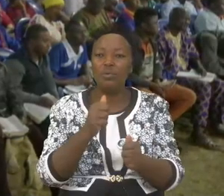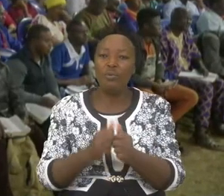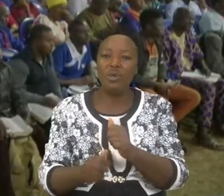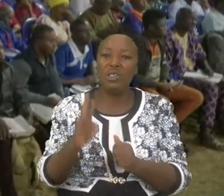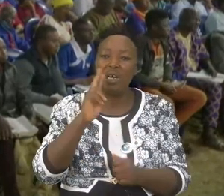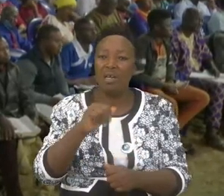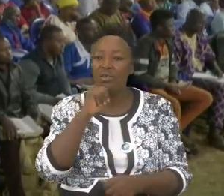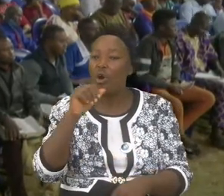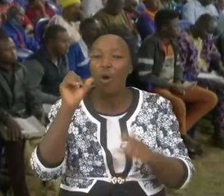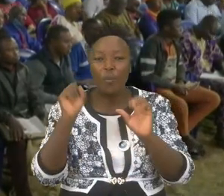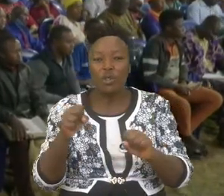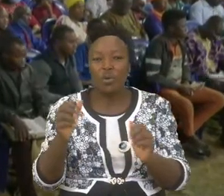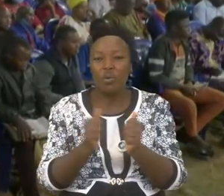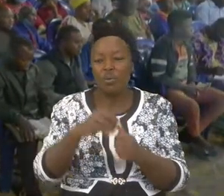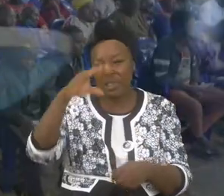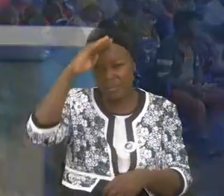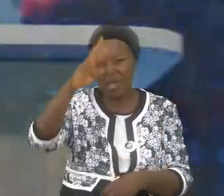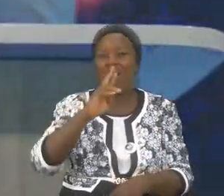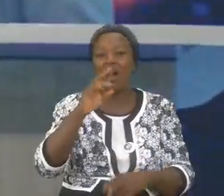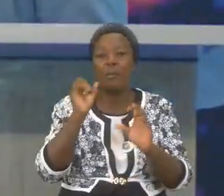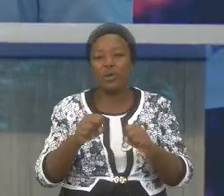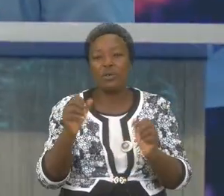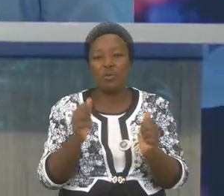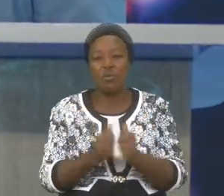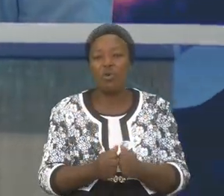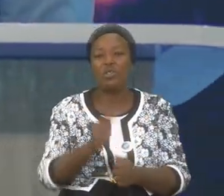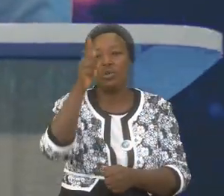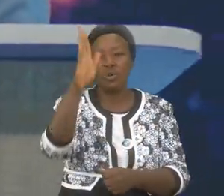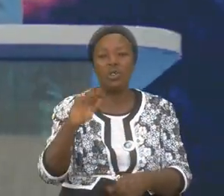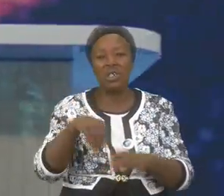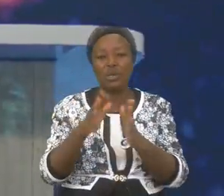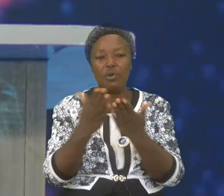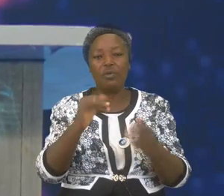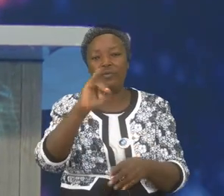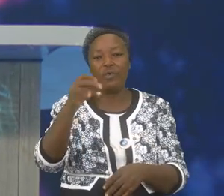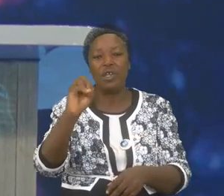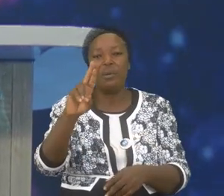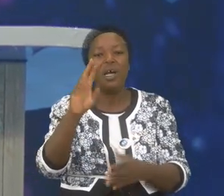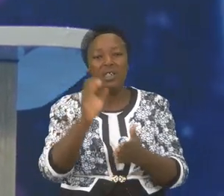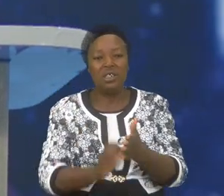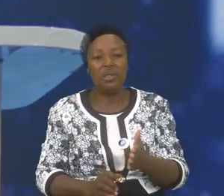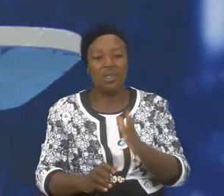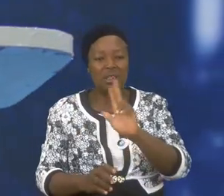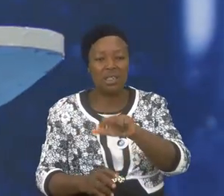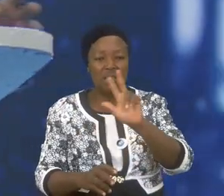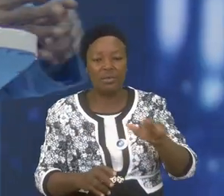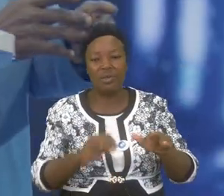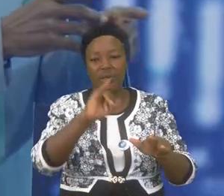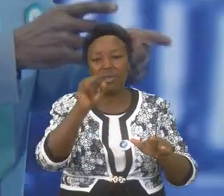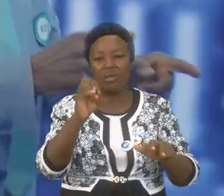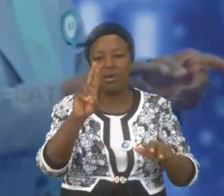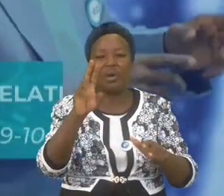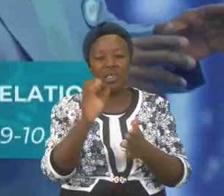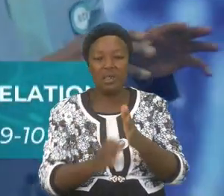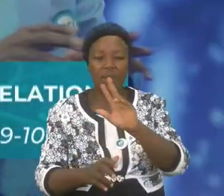with God. Jeremiah chapter 33, and I'm reading from verse 3. Jeremiah chapter 33, verse